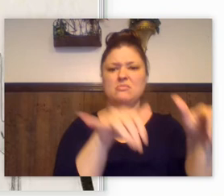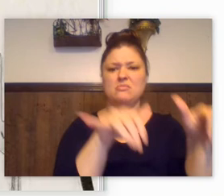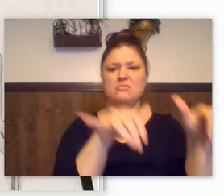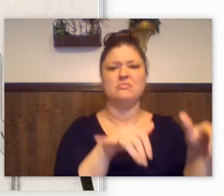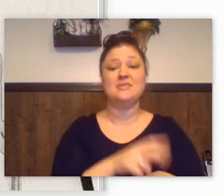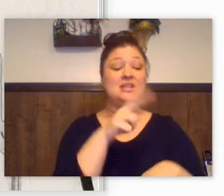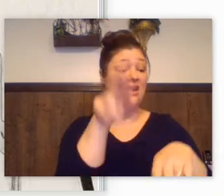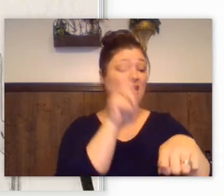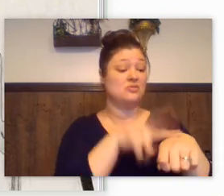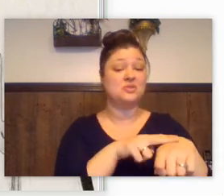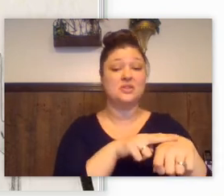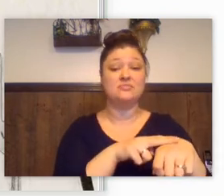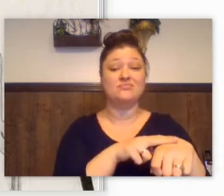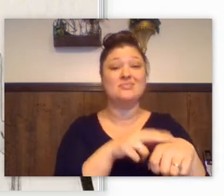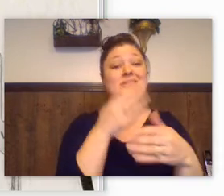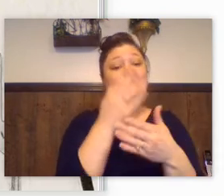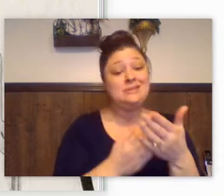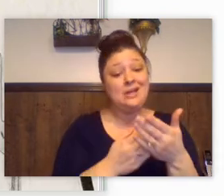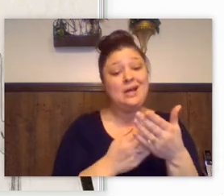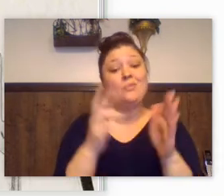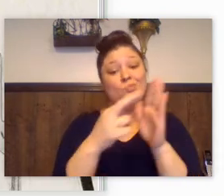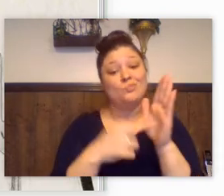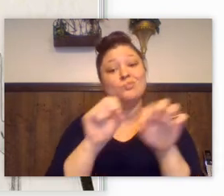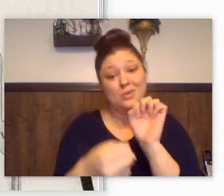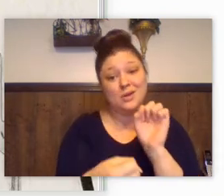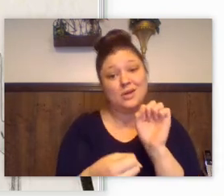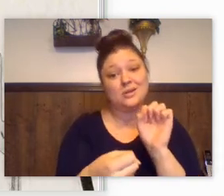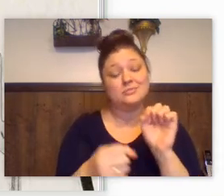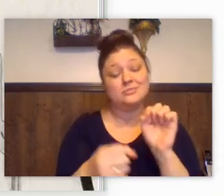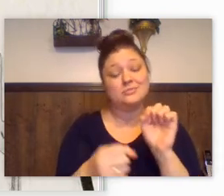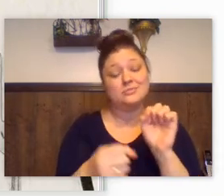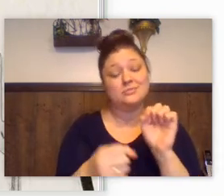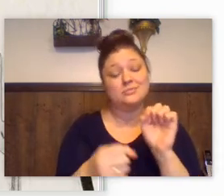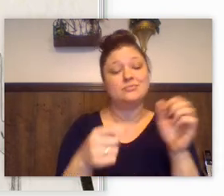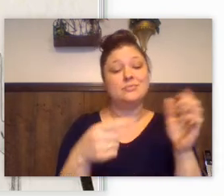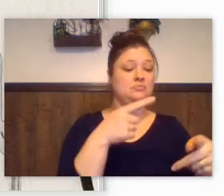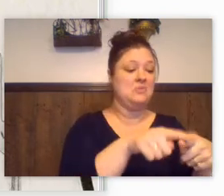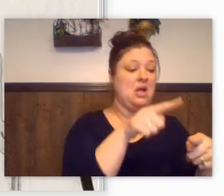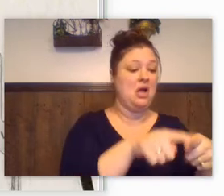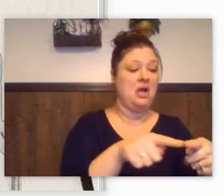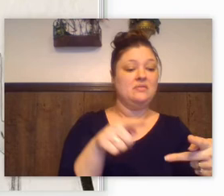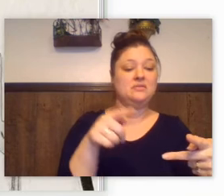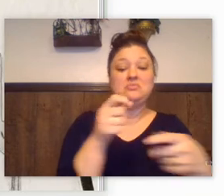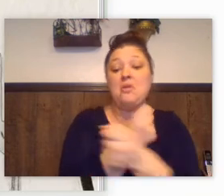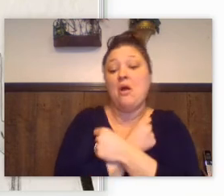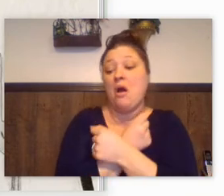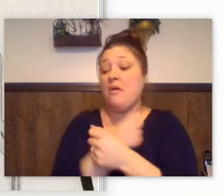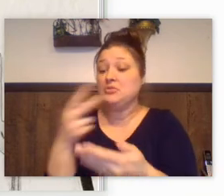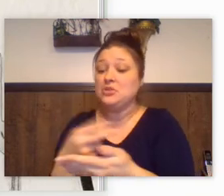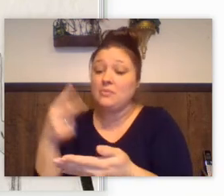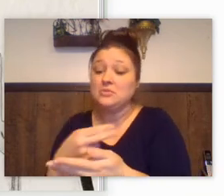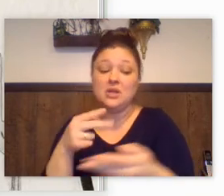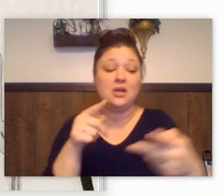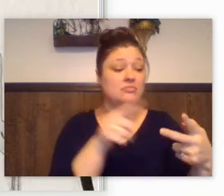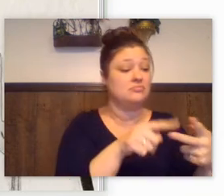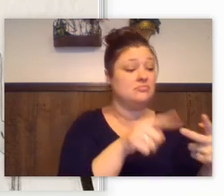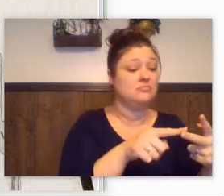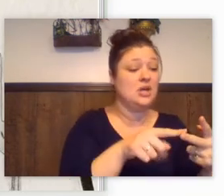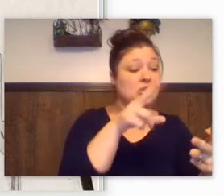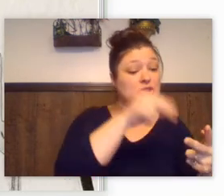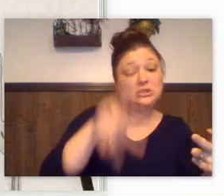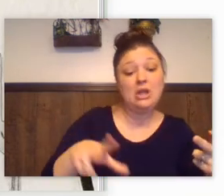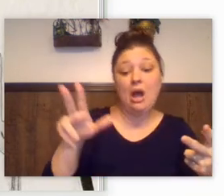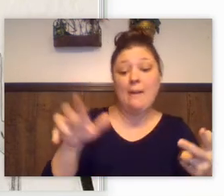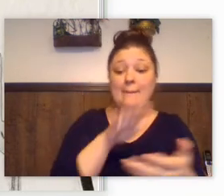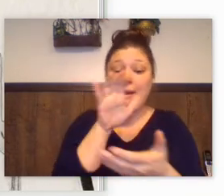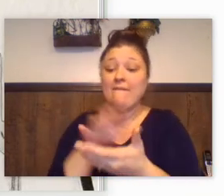uncommon. Naturally, there were rule breakers, knives who loved chopsticks, tongs who married forks, but